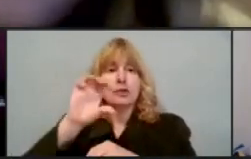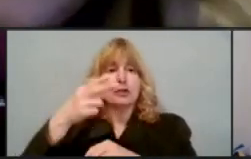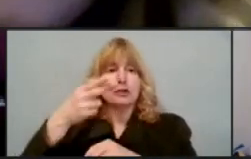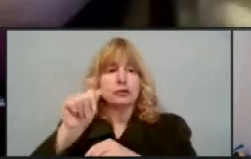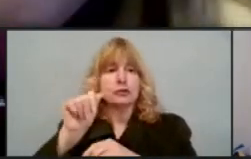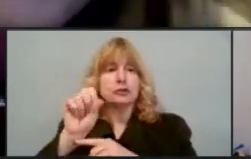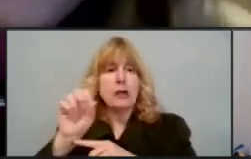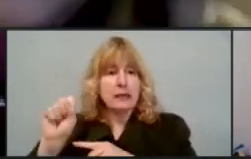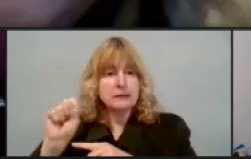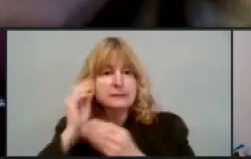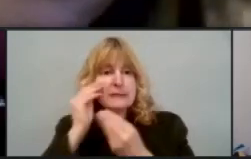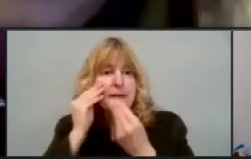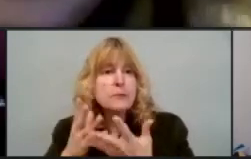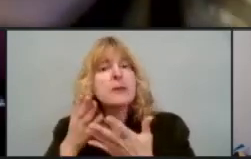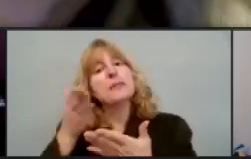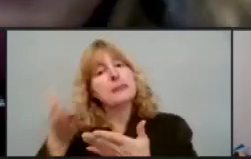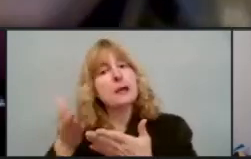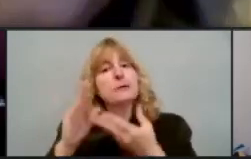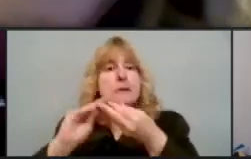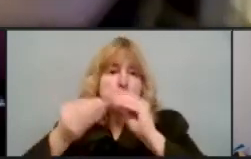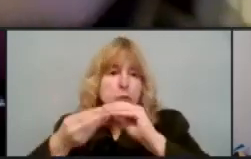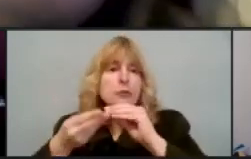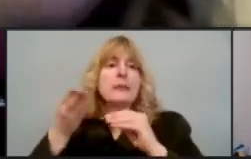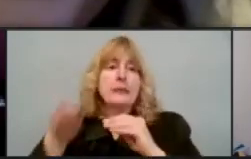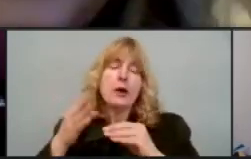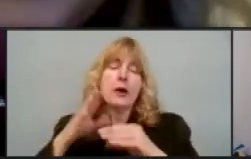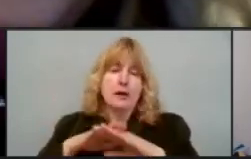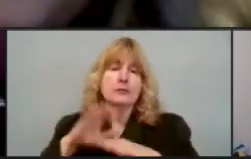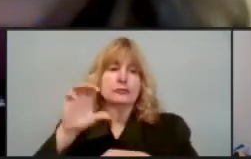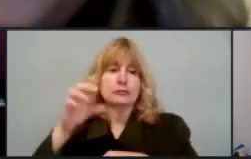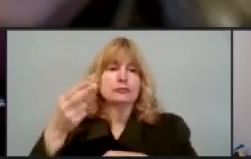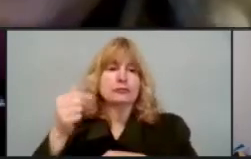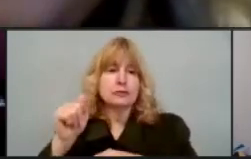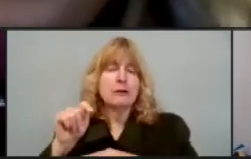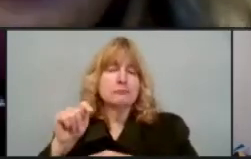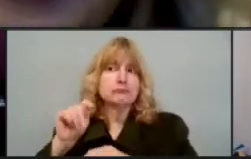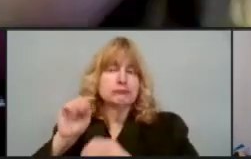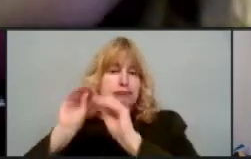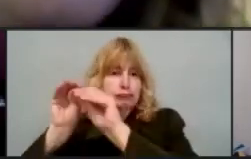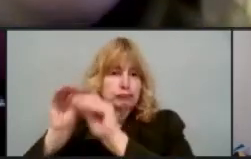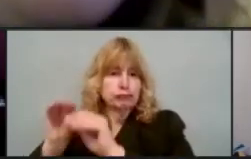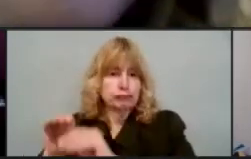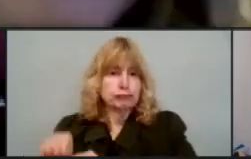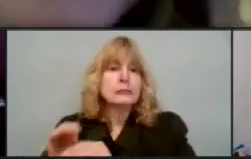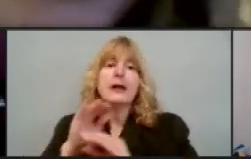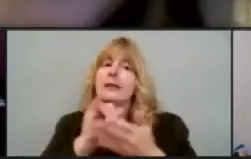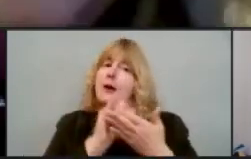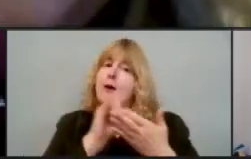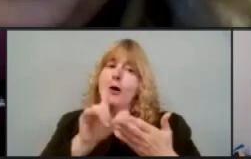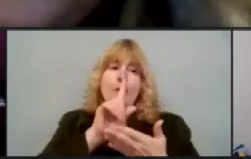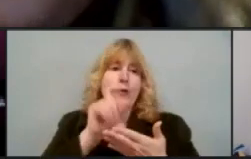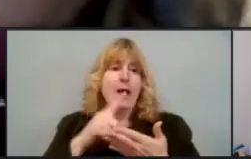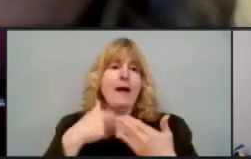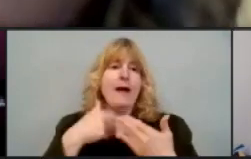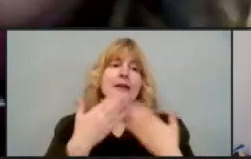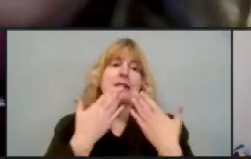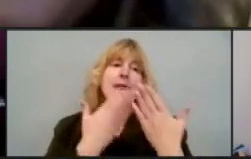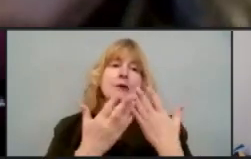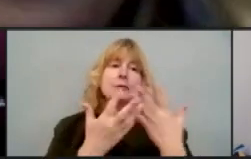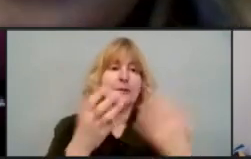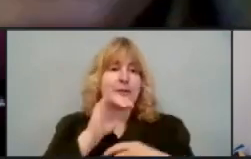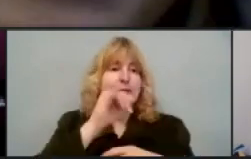Chaz's information number in the chat. That is all the questions that I have. Thank you so much, Jesse, for being here with